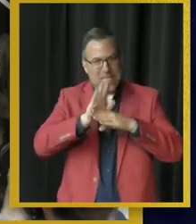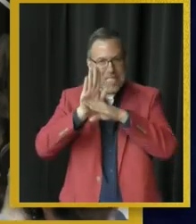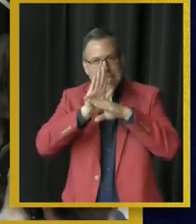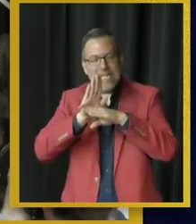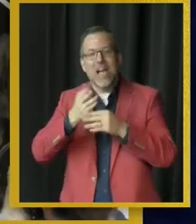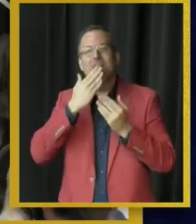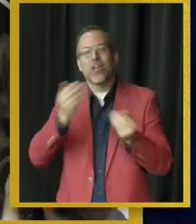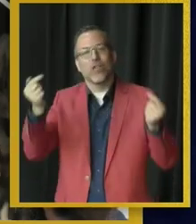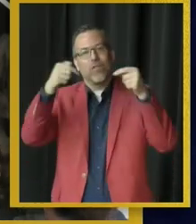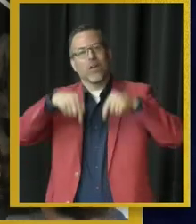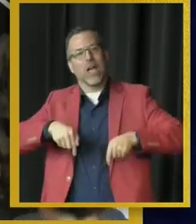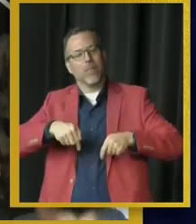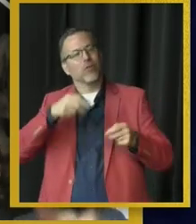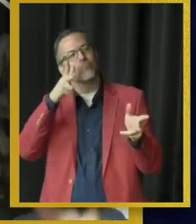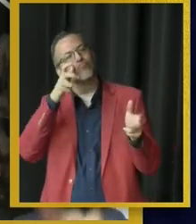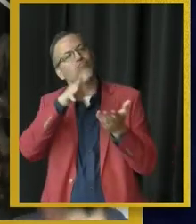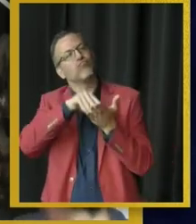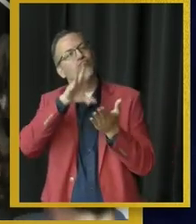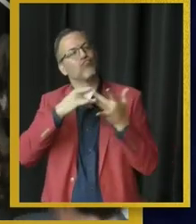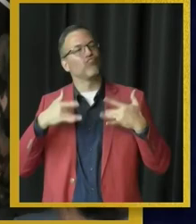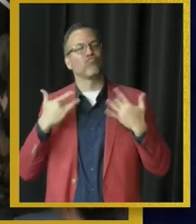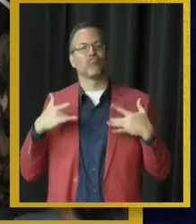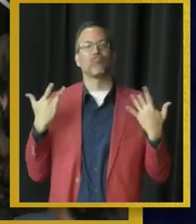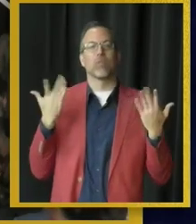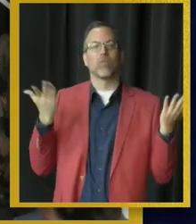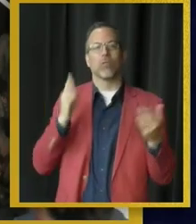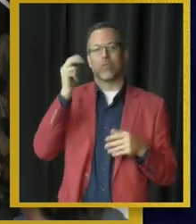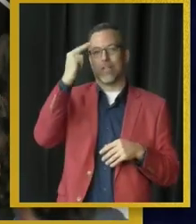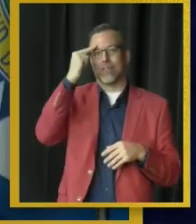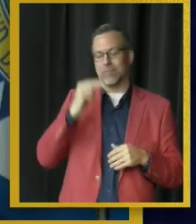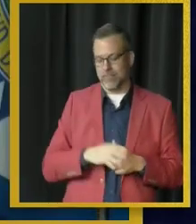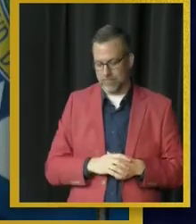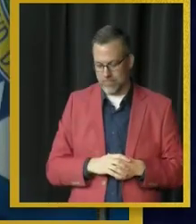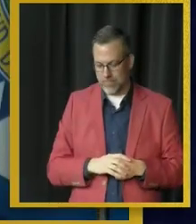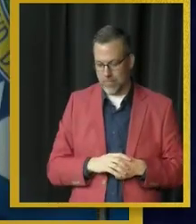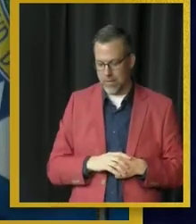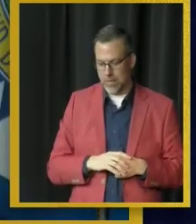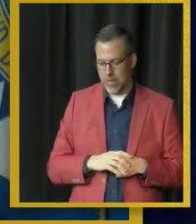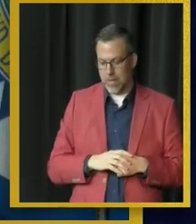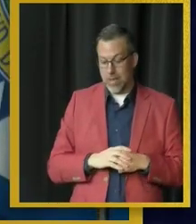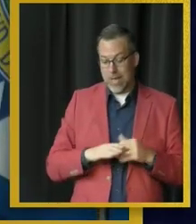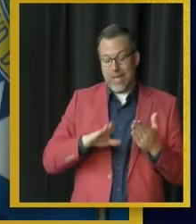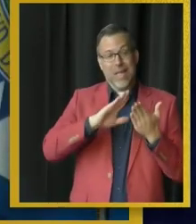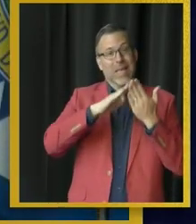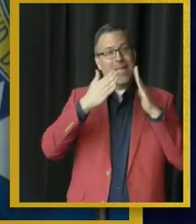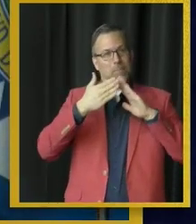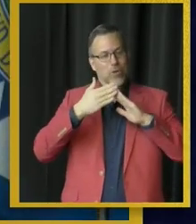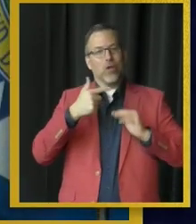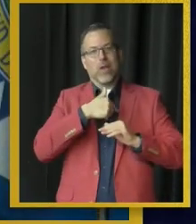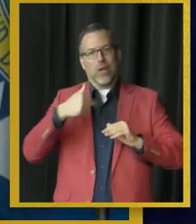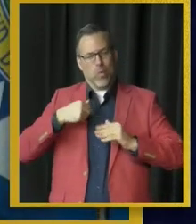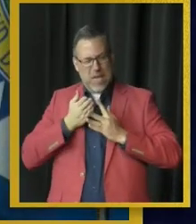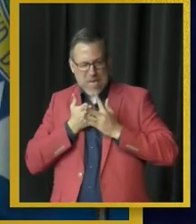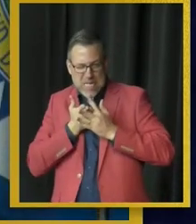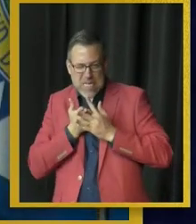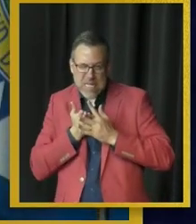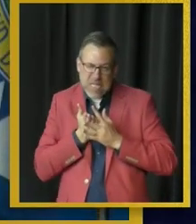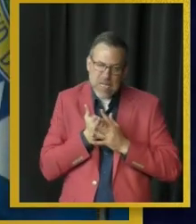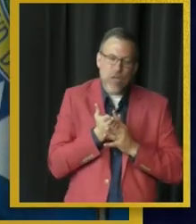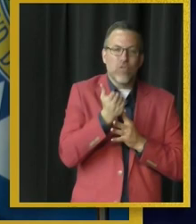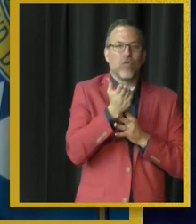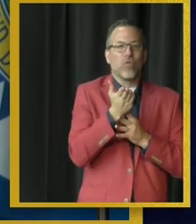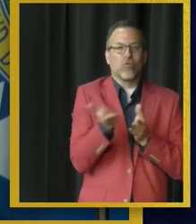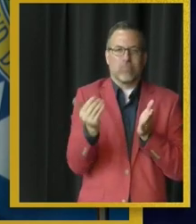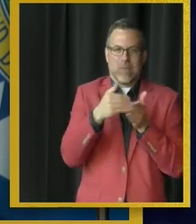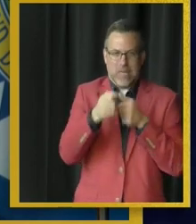about the state of our wonderful city, Nashville. As a community, we have persevered through another year. We have